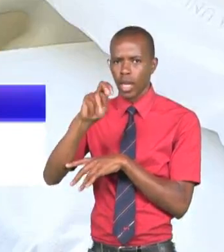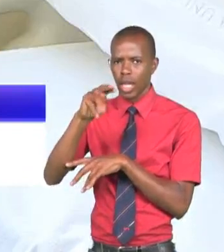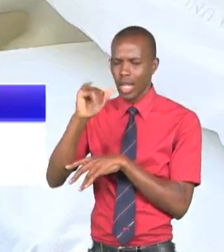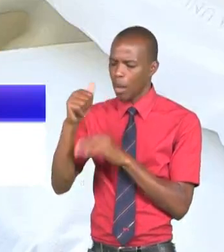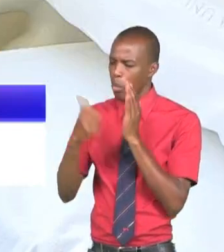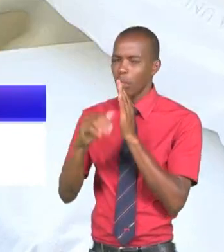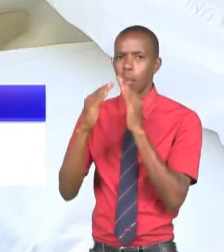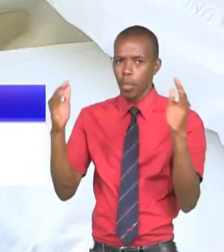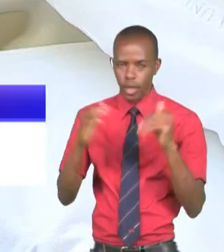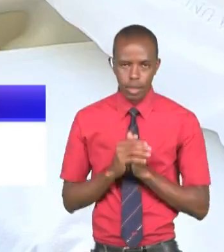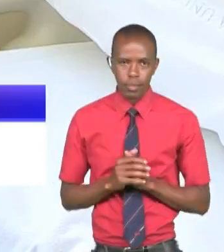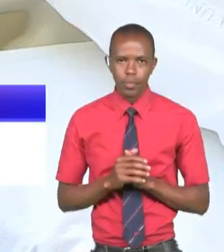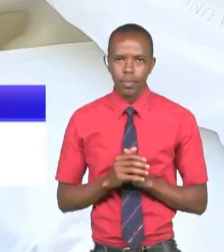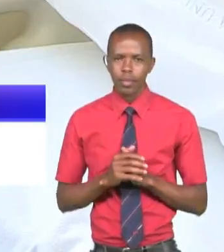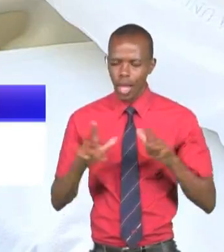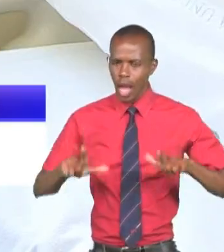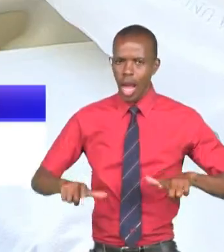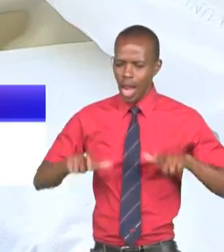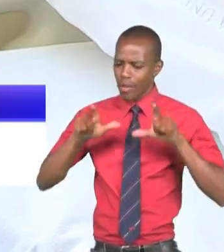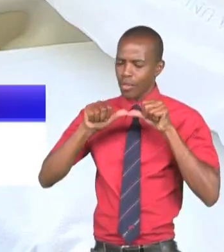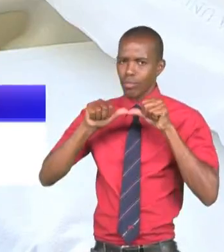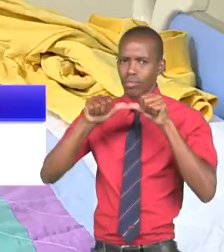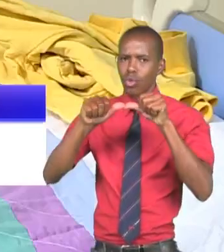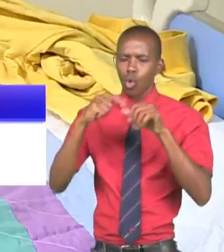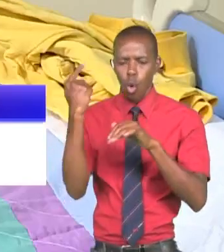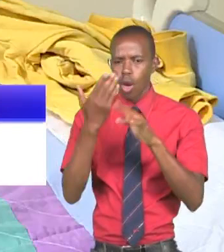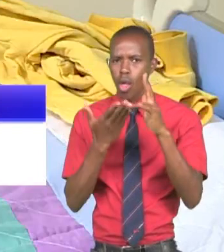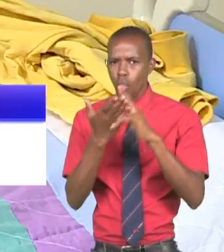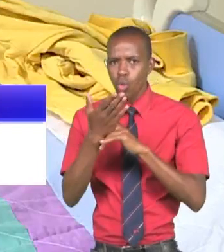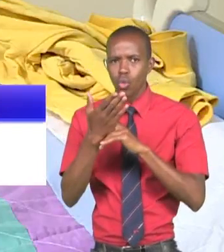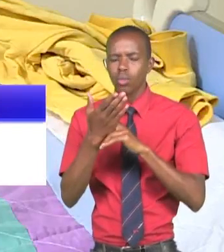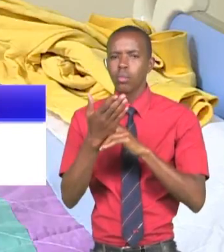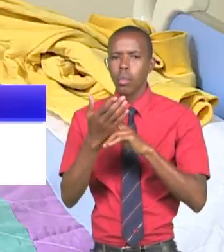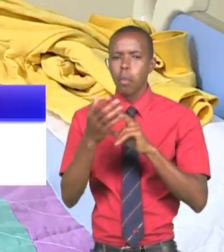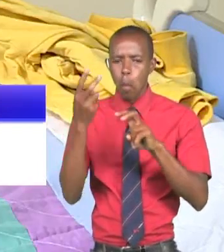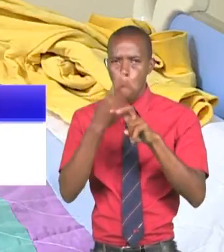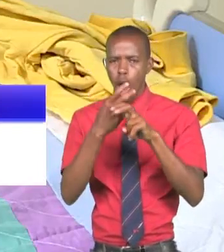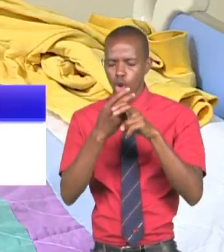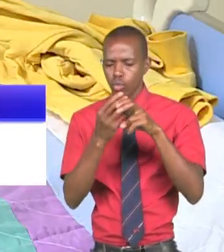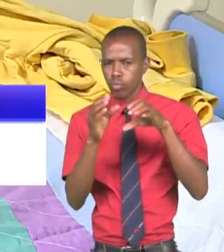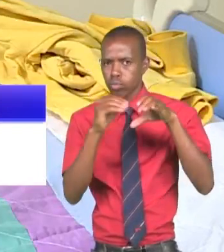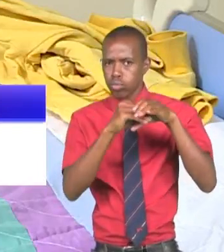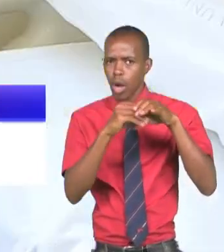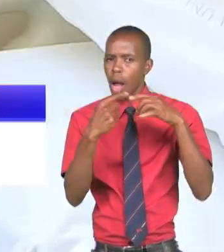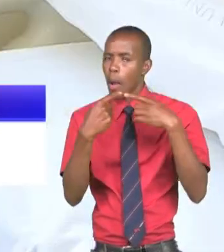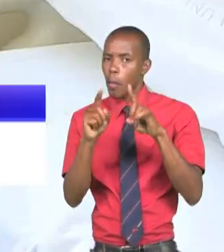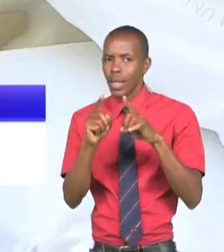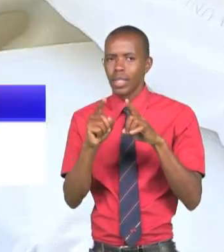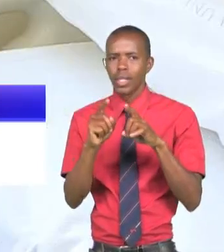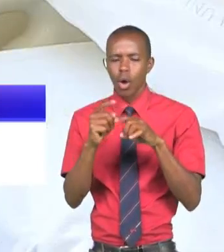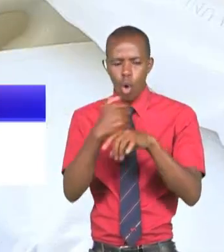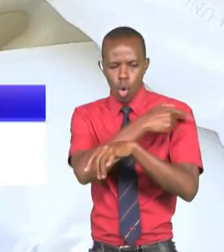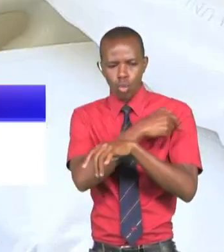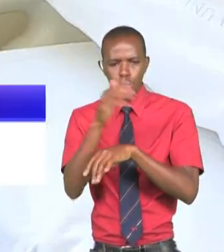only thing to sustain your life is now through transfusion. There is nothing else. When it gets down, you come back to the hospital,